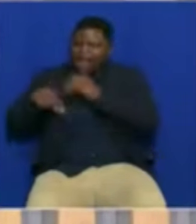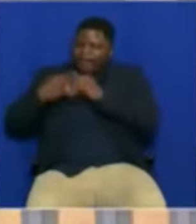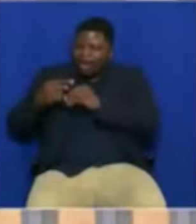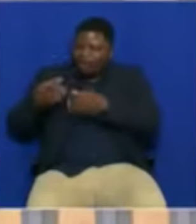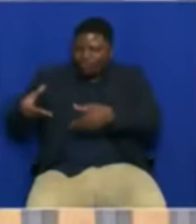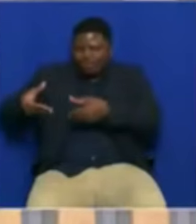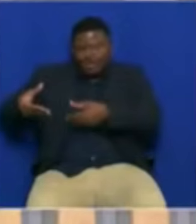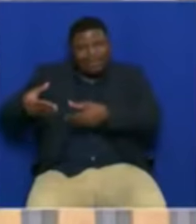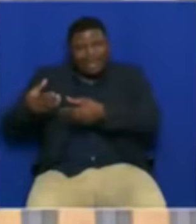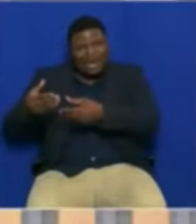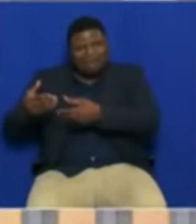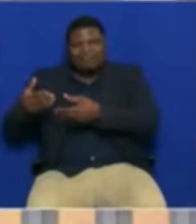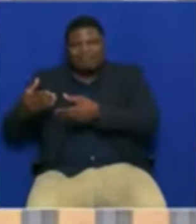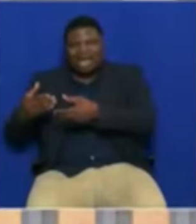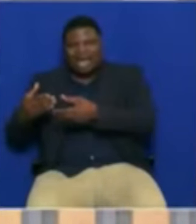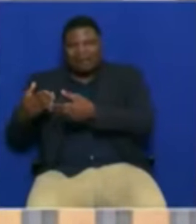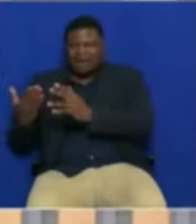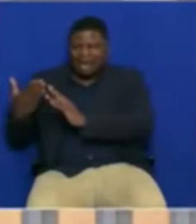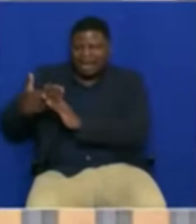that,